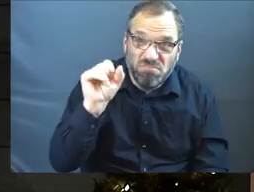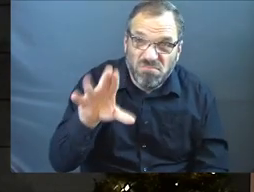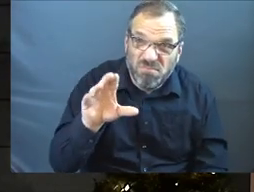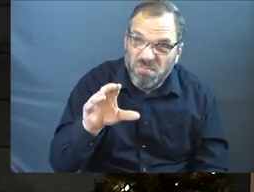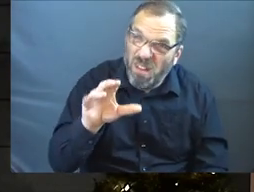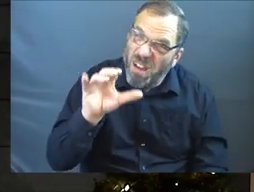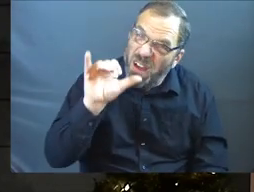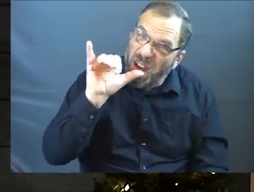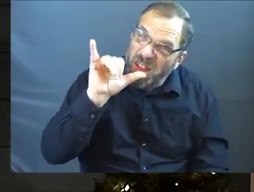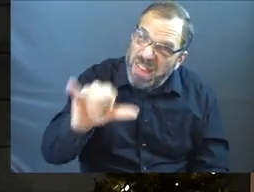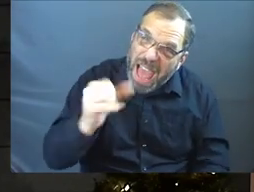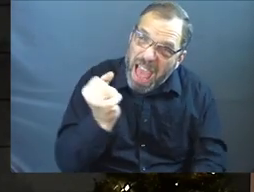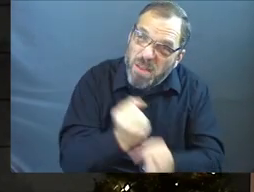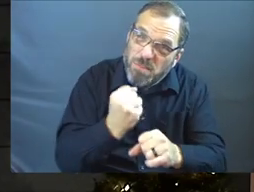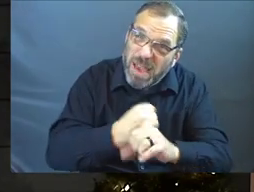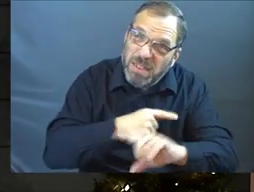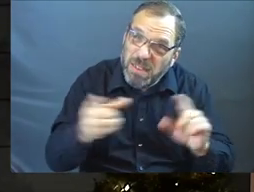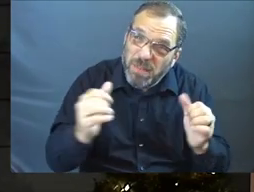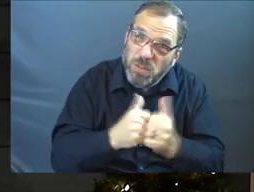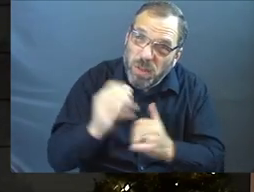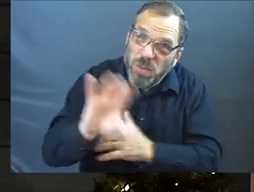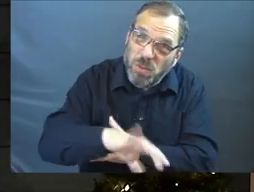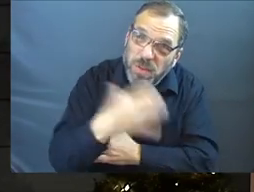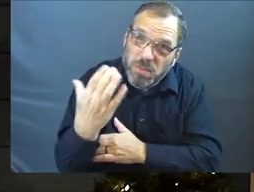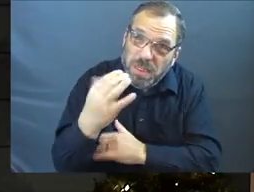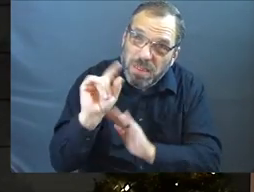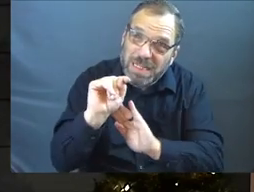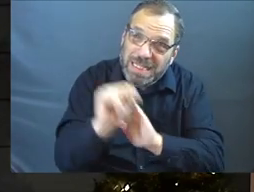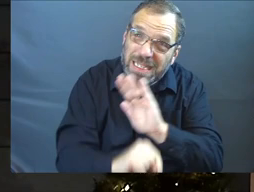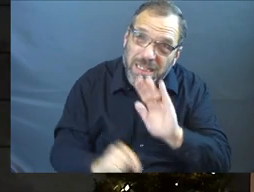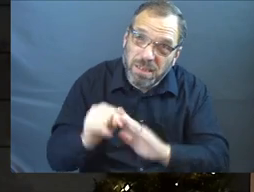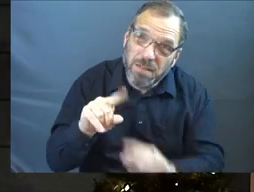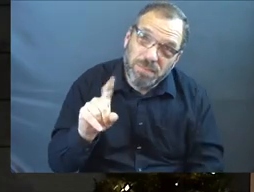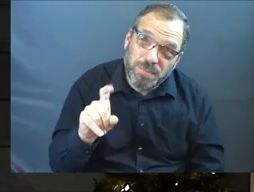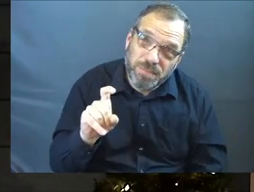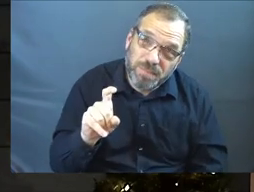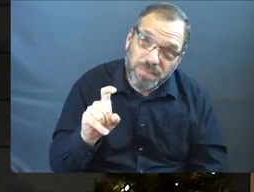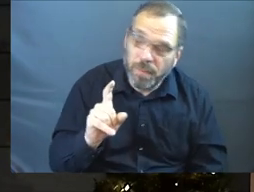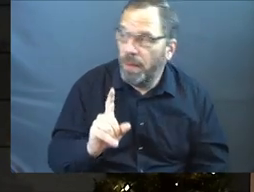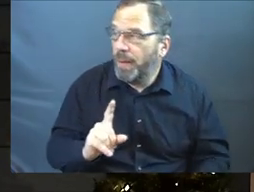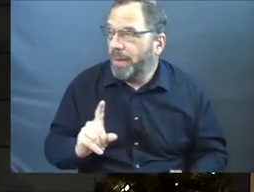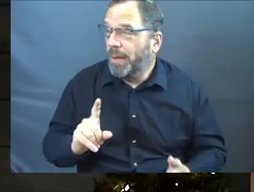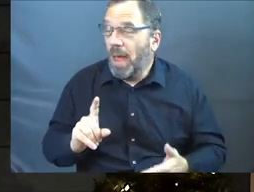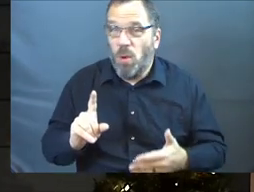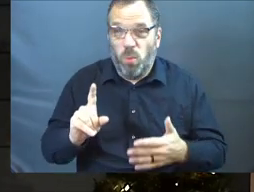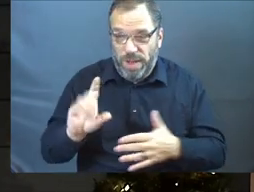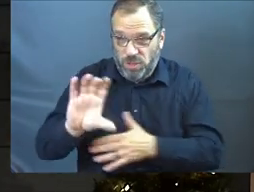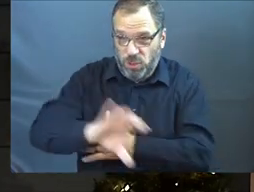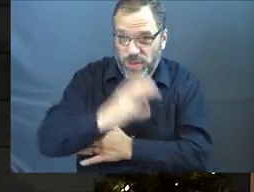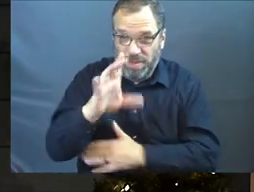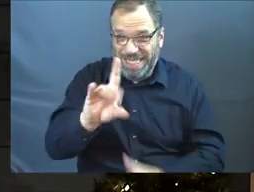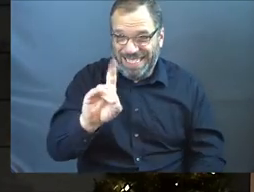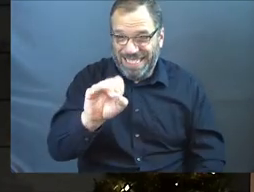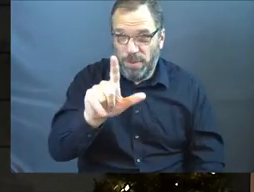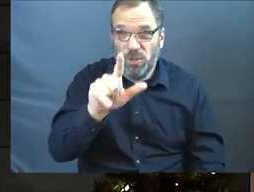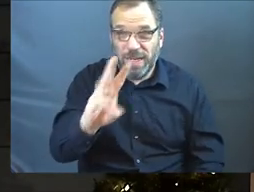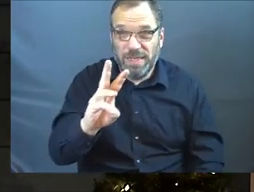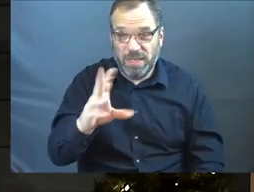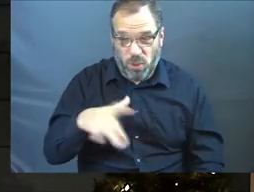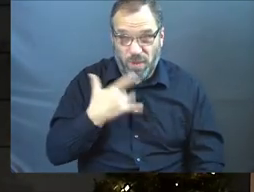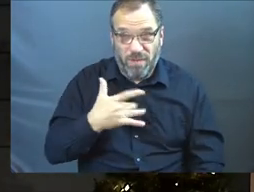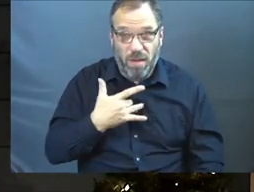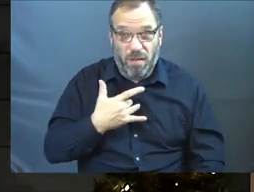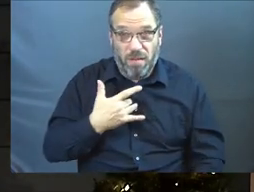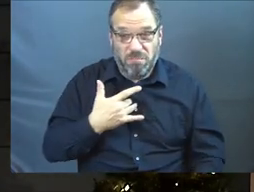are those the difference makers when it comes to the Christmas season? Are they would at the end of the Christmas season leave us feeling